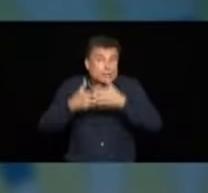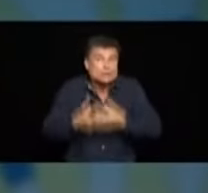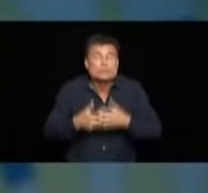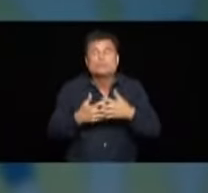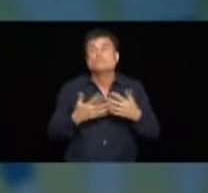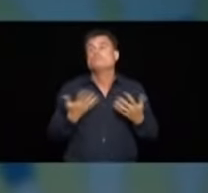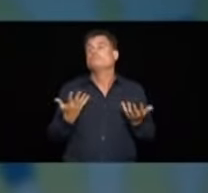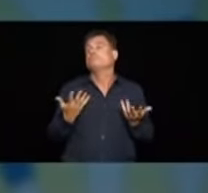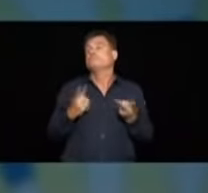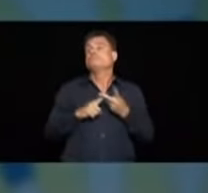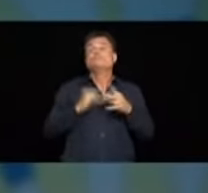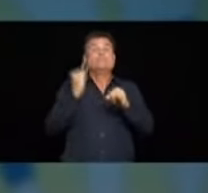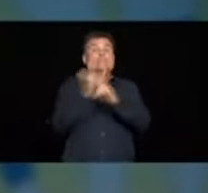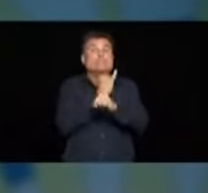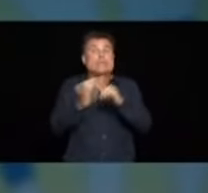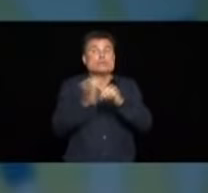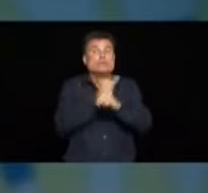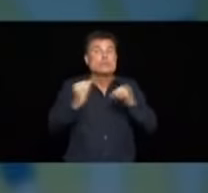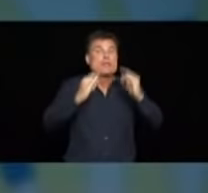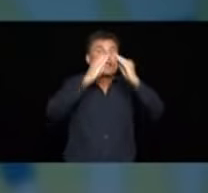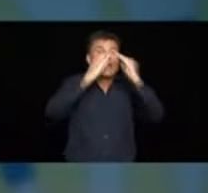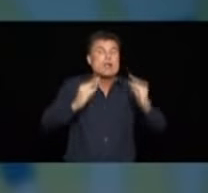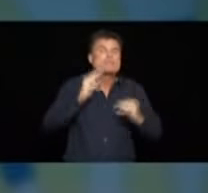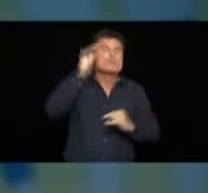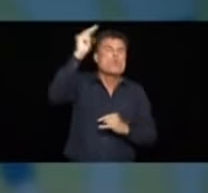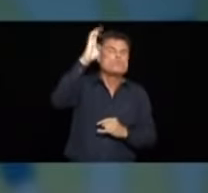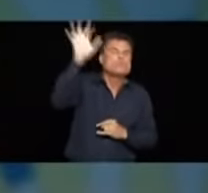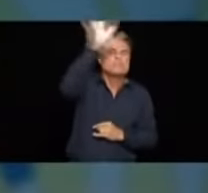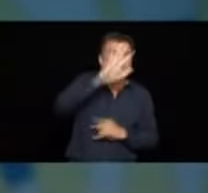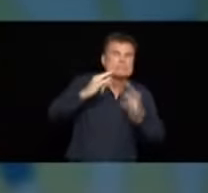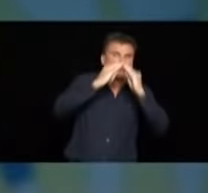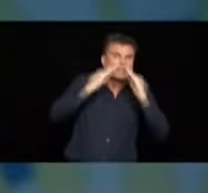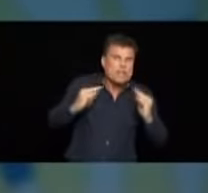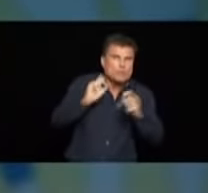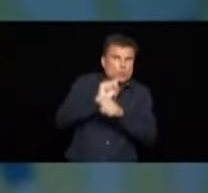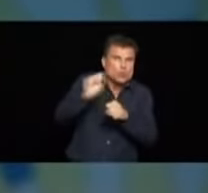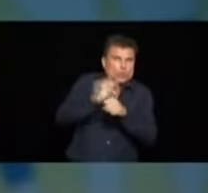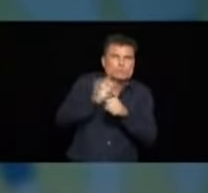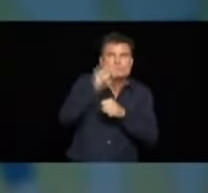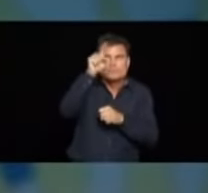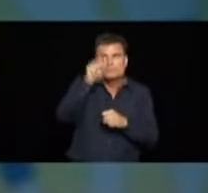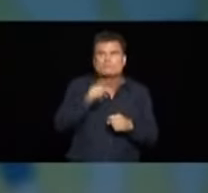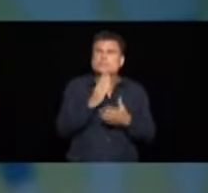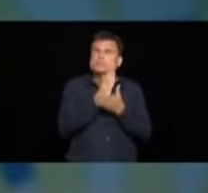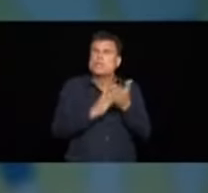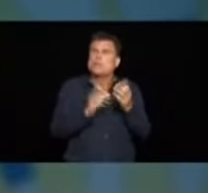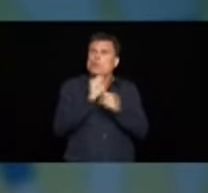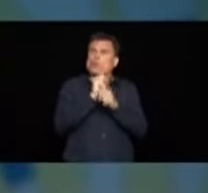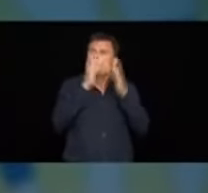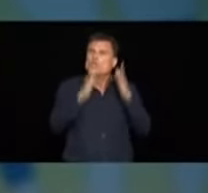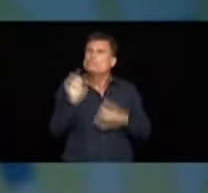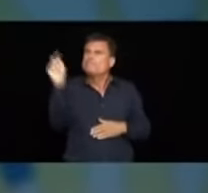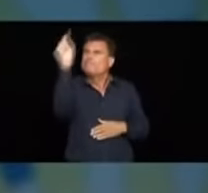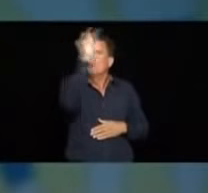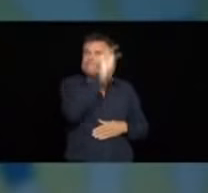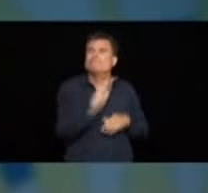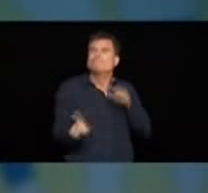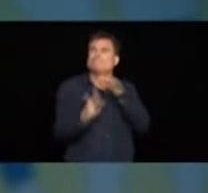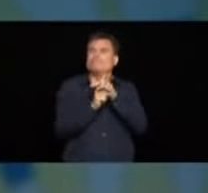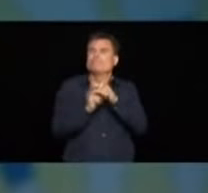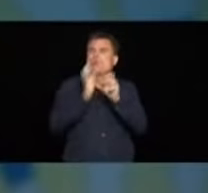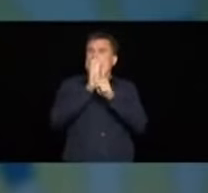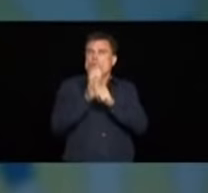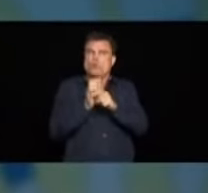camp outbreaks, mostly smaller ones, and we've had a whole series of outbreaks in other small workplaces that I'll talk about in a